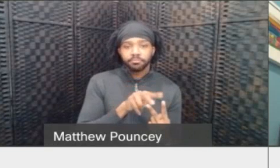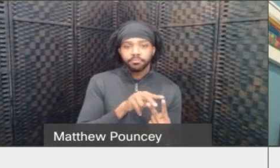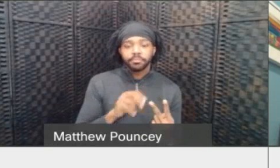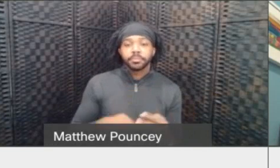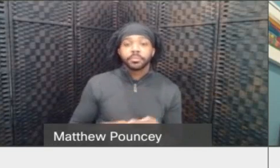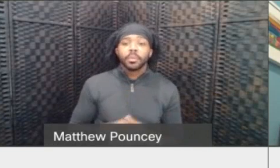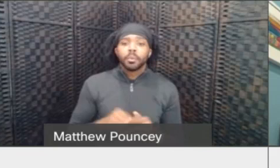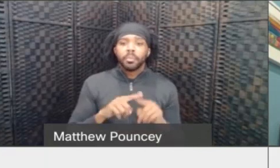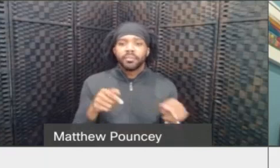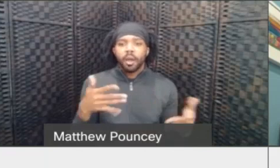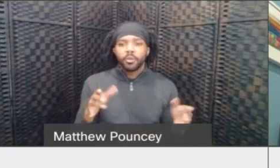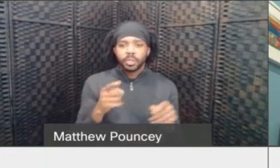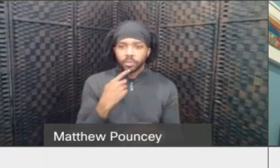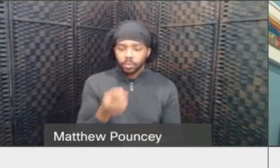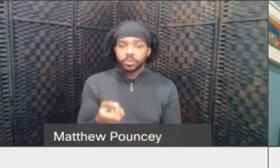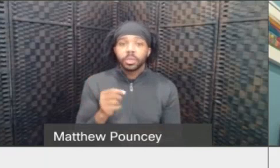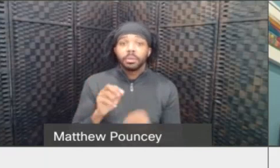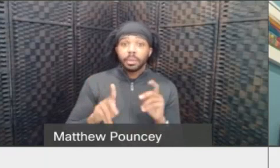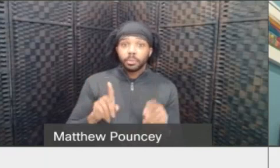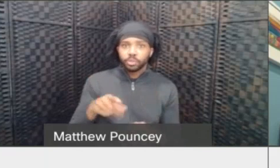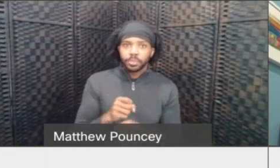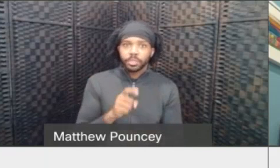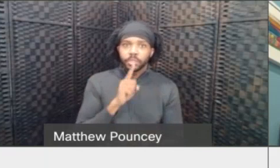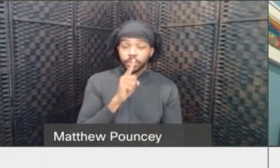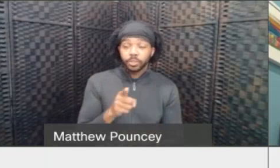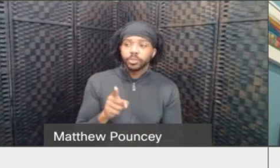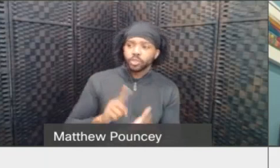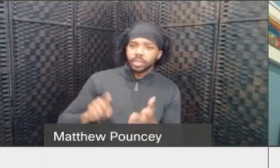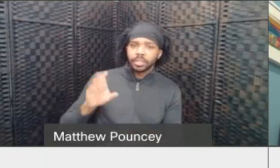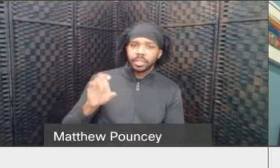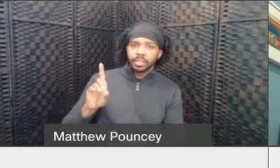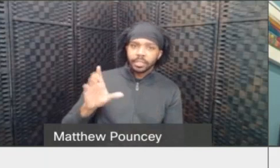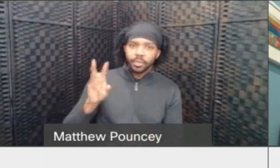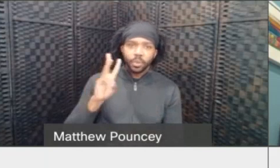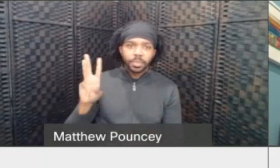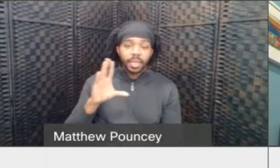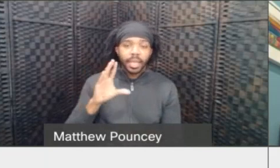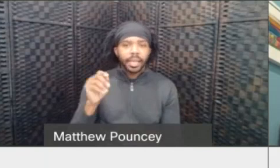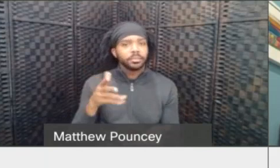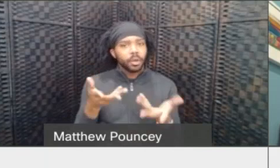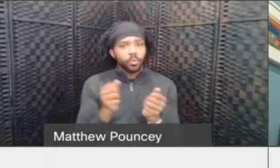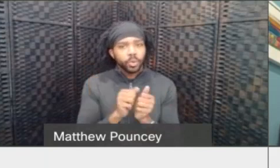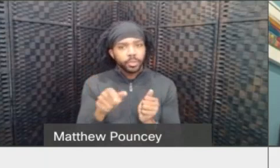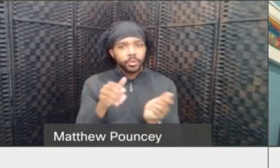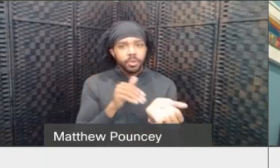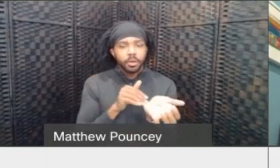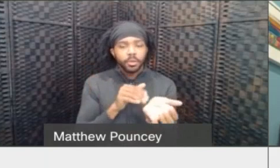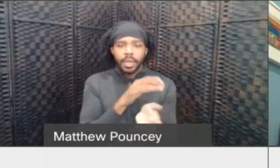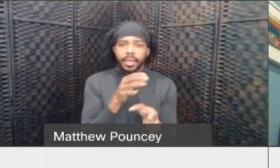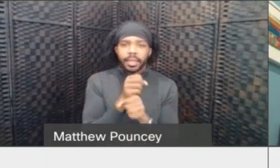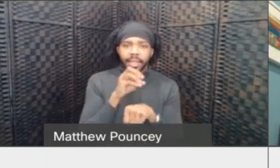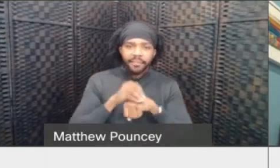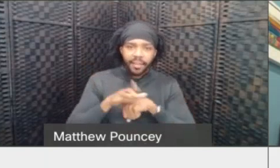should make sure, consult the CDC website, consult your doctor, and get advice for yourself. Because